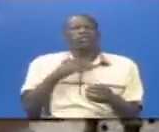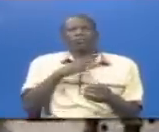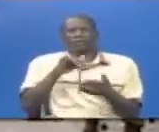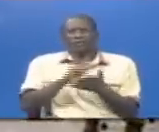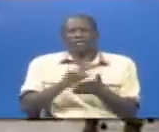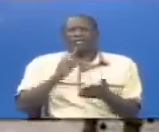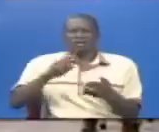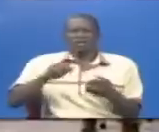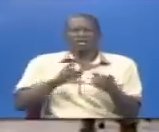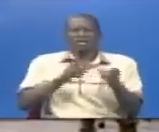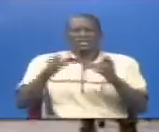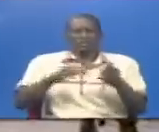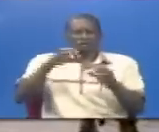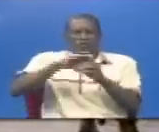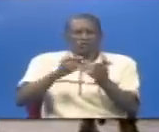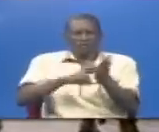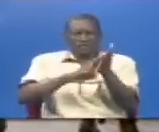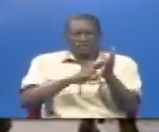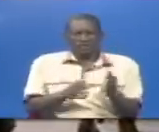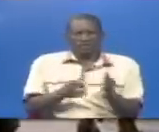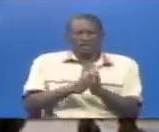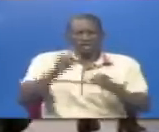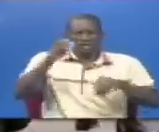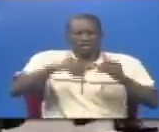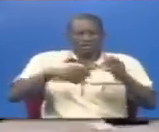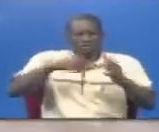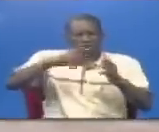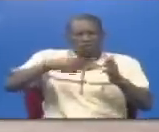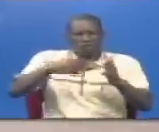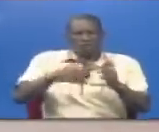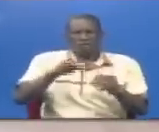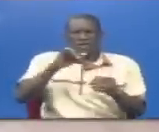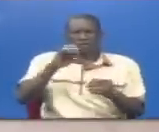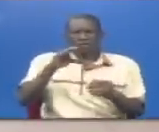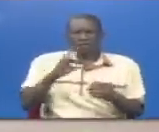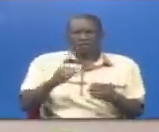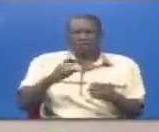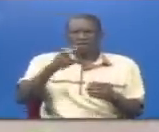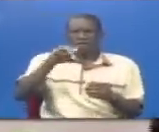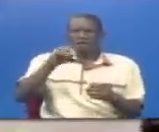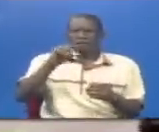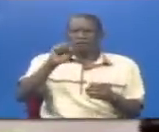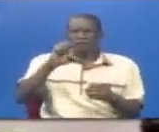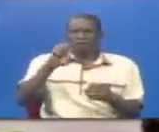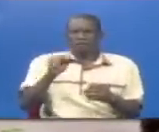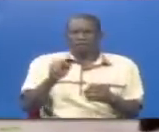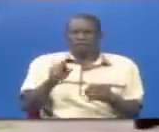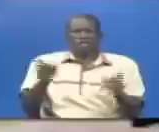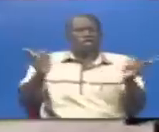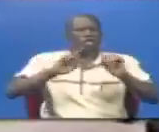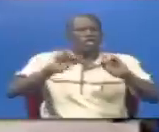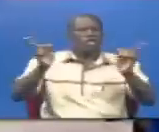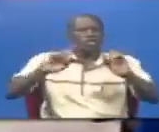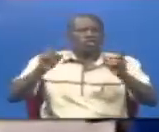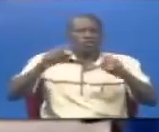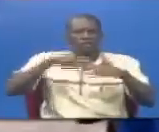one director of voter registration and electoral operations at the IEBC, Moses Sunkuli, is not at